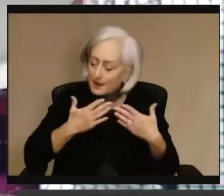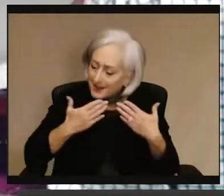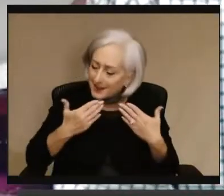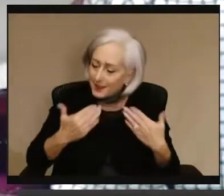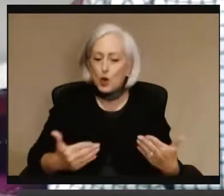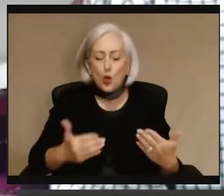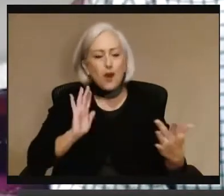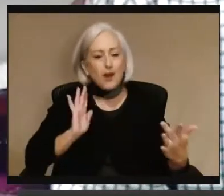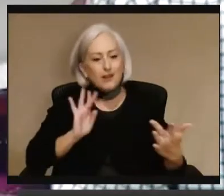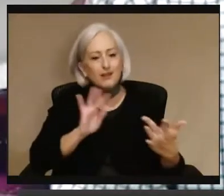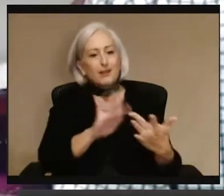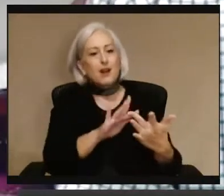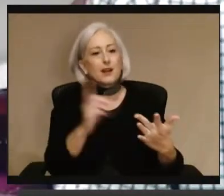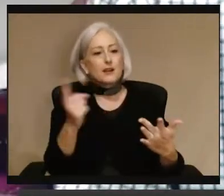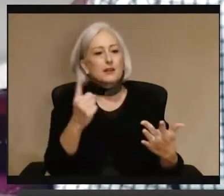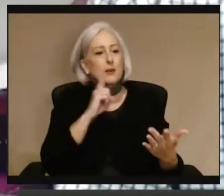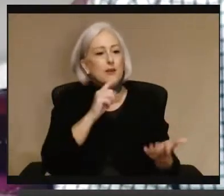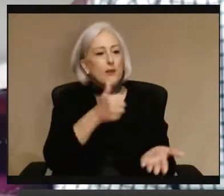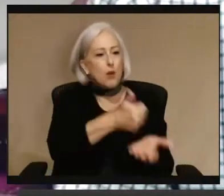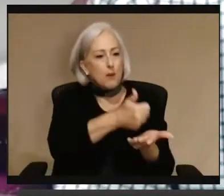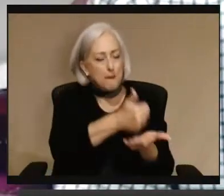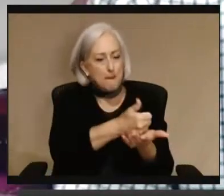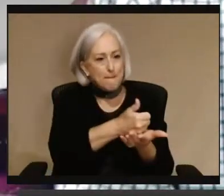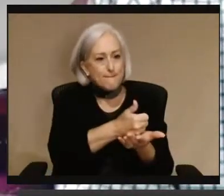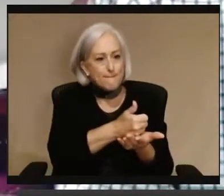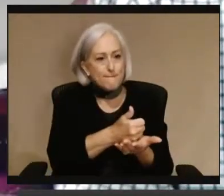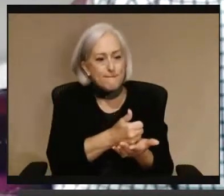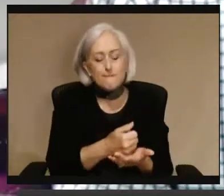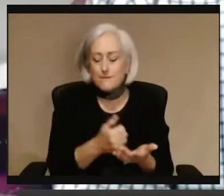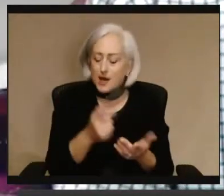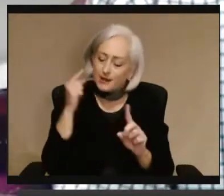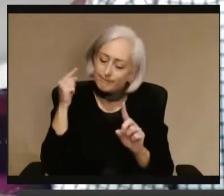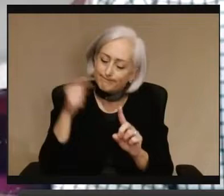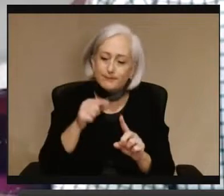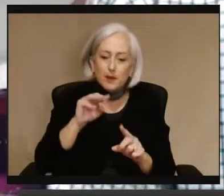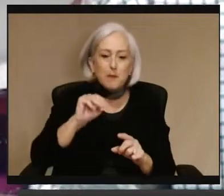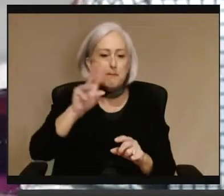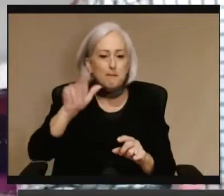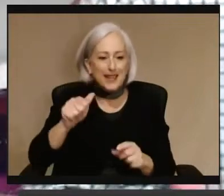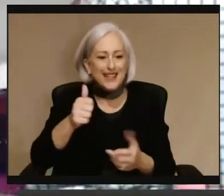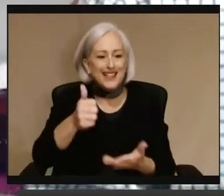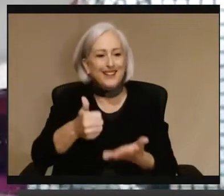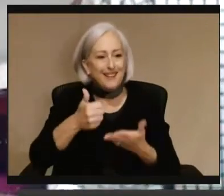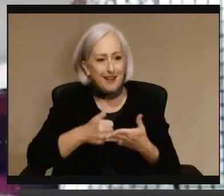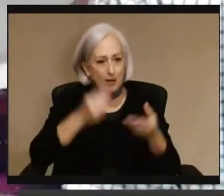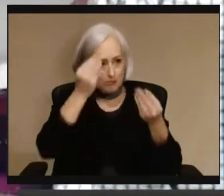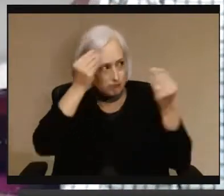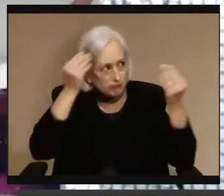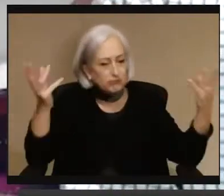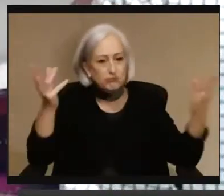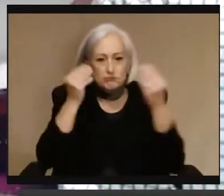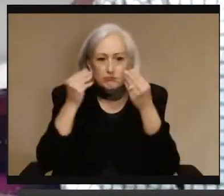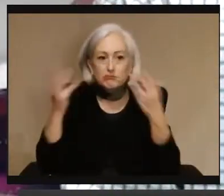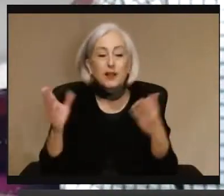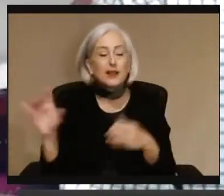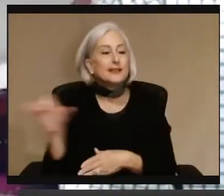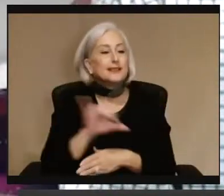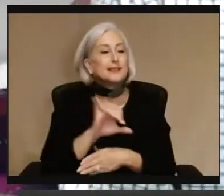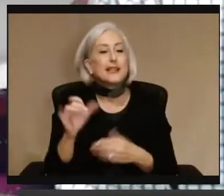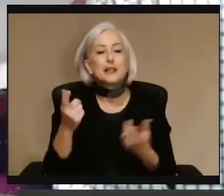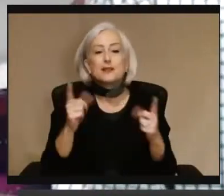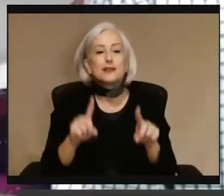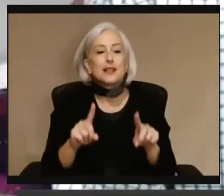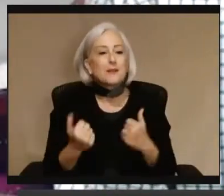and like I said, I'll go back to media. I think it's a big player in this, and the more they do things like what we're doing this morning, and